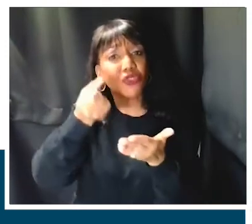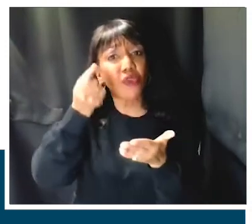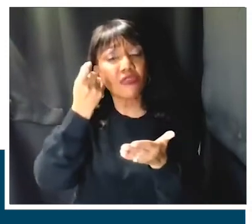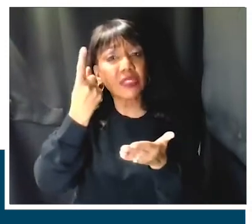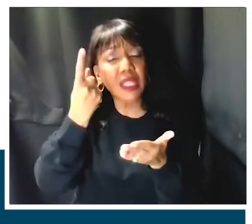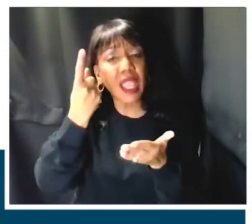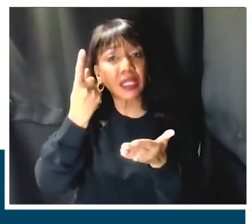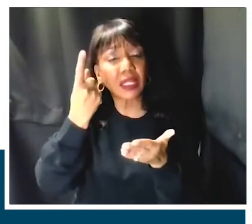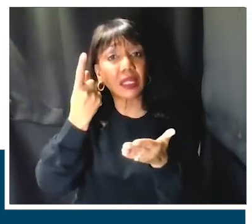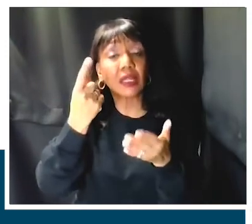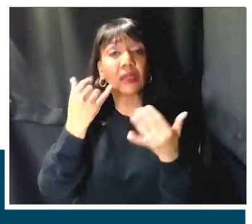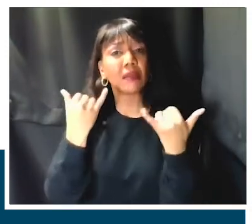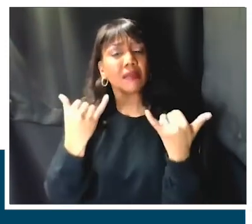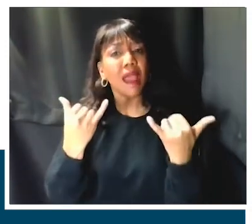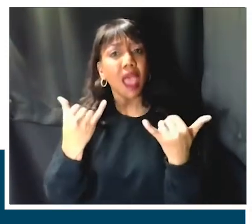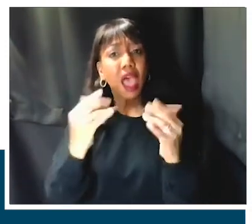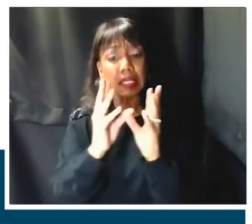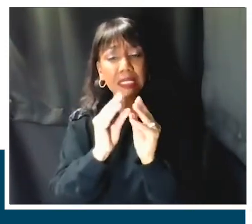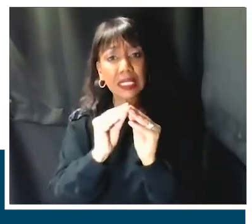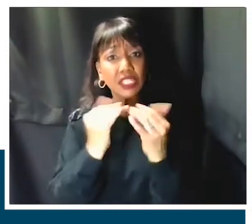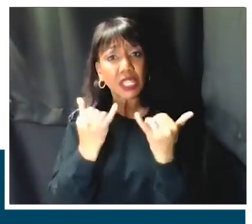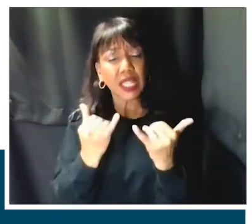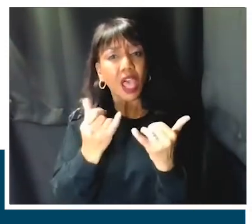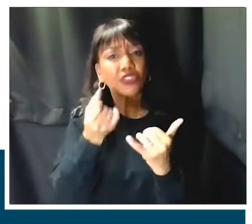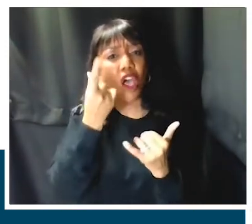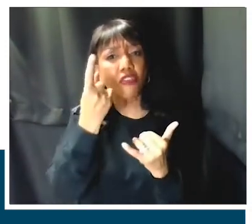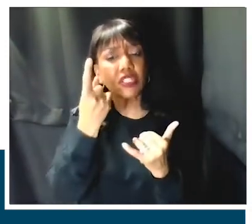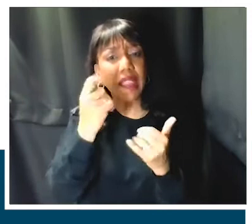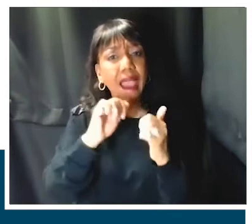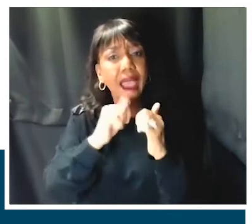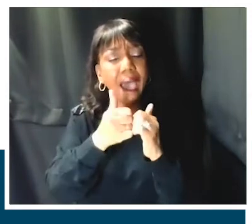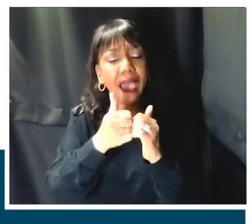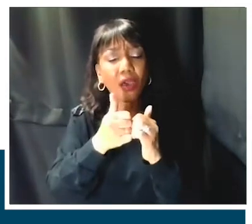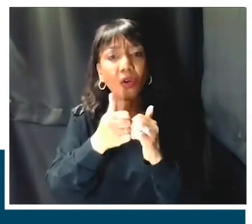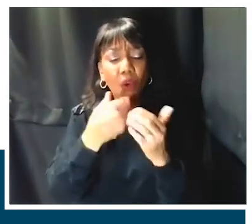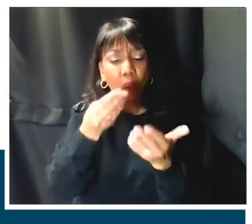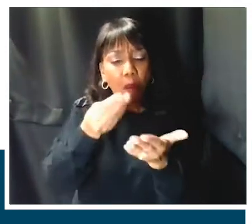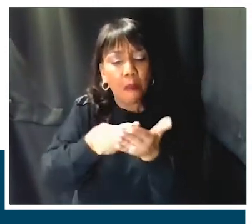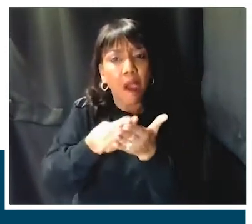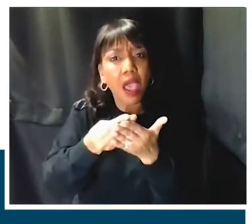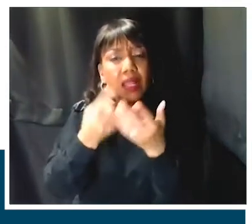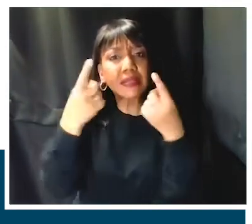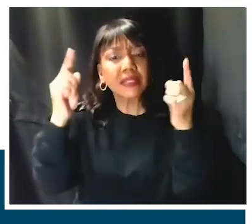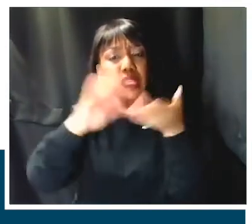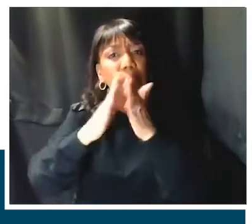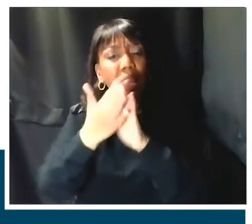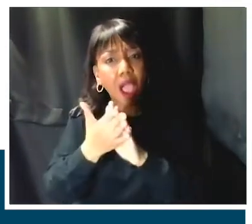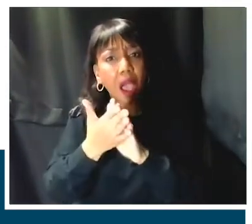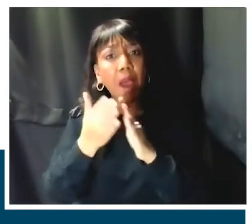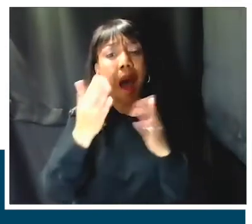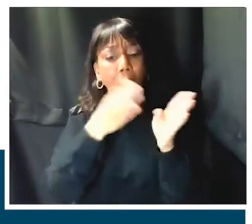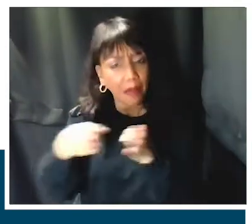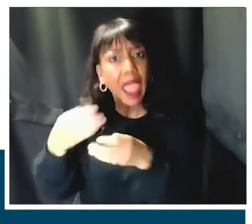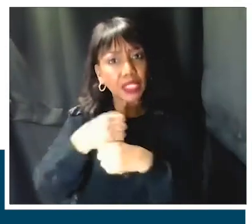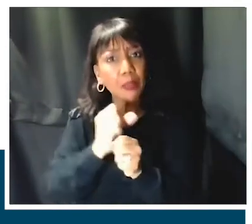this session, we'll discuss how you can create a roadmap to financial success. Feel free to pause this